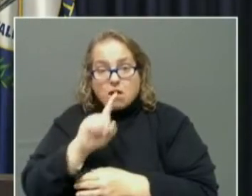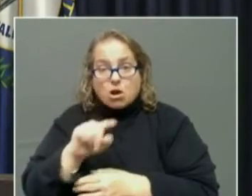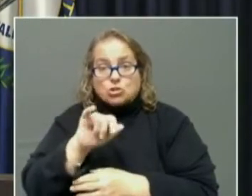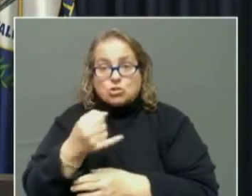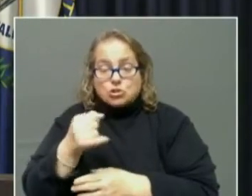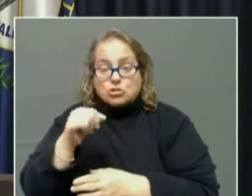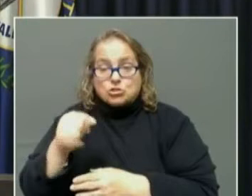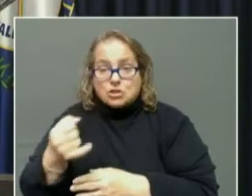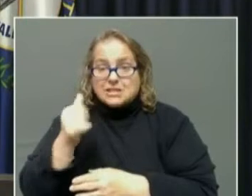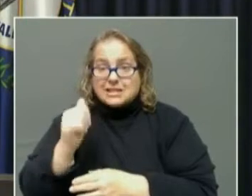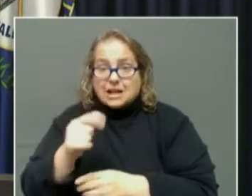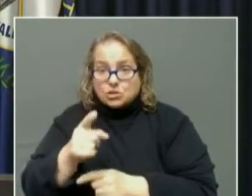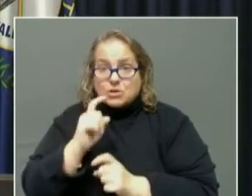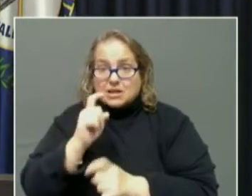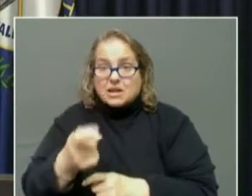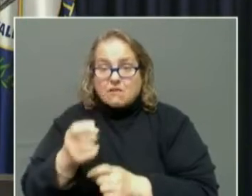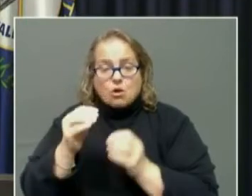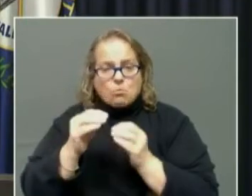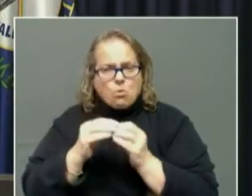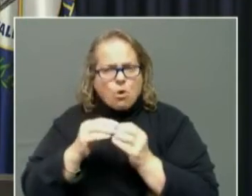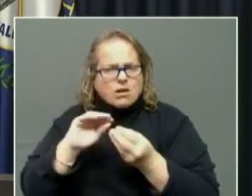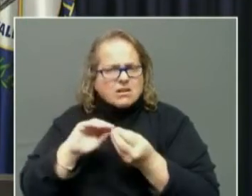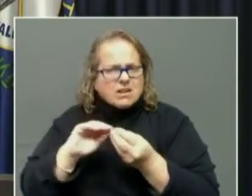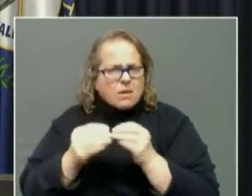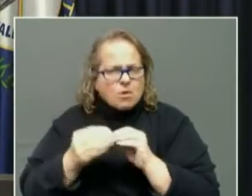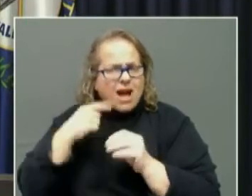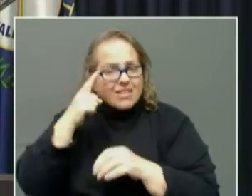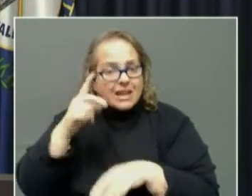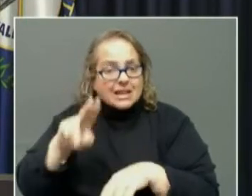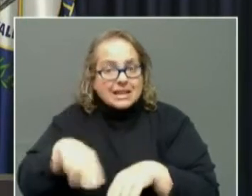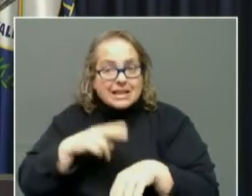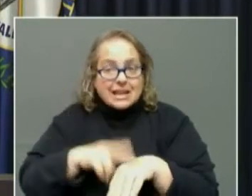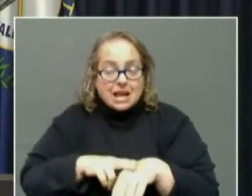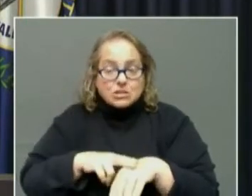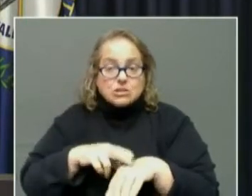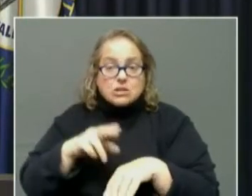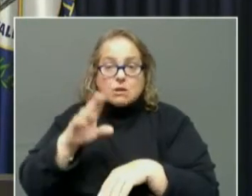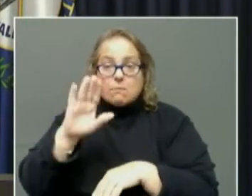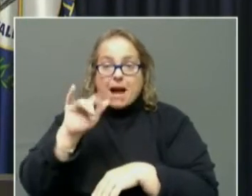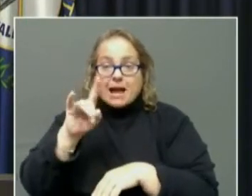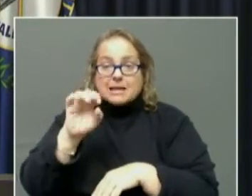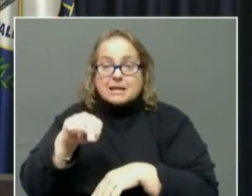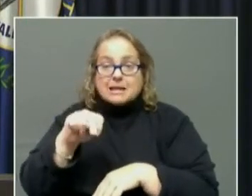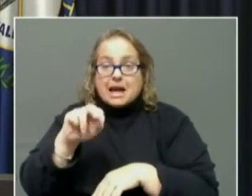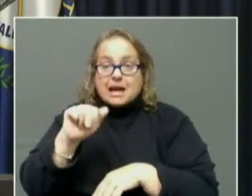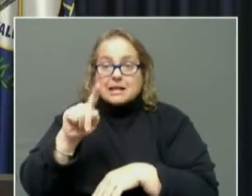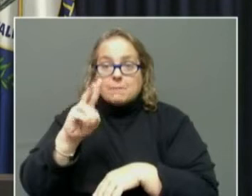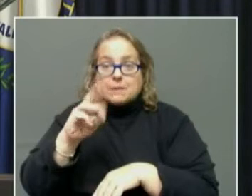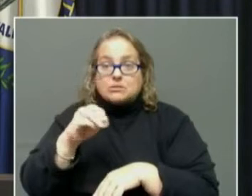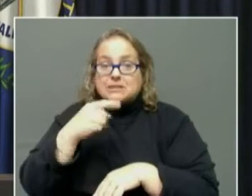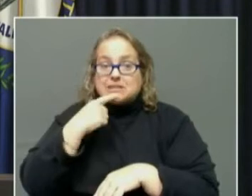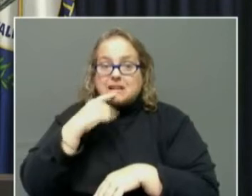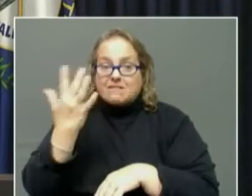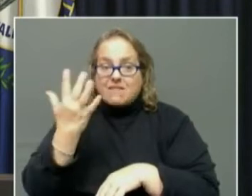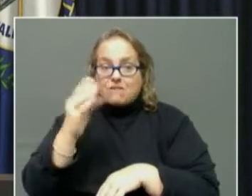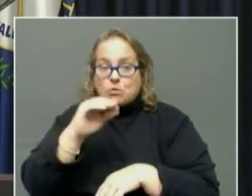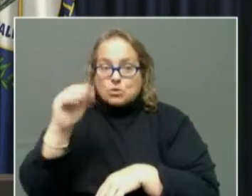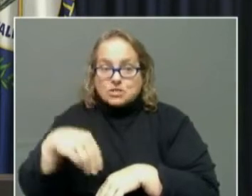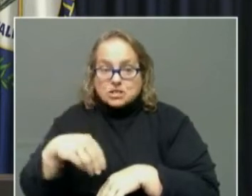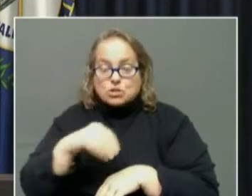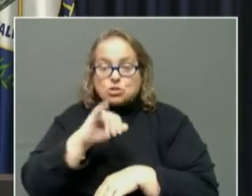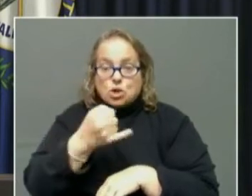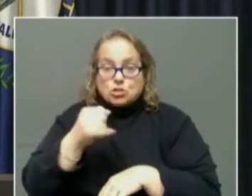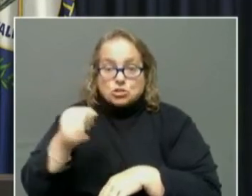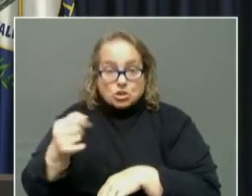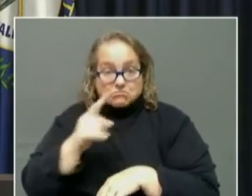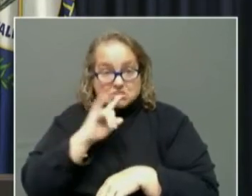you give a more ballpark figure? I think nationally, the Biden administration said 5% of the shots administered are Johnson & Johnson. Is it along the same